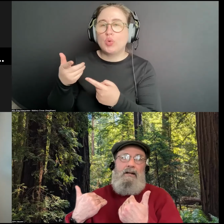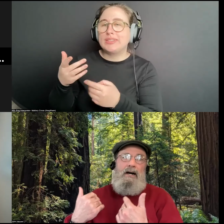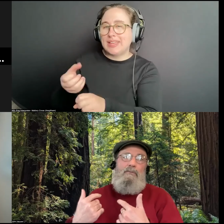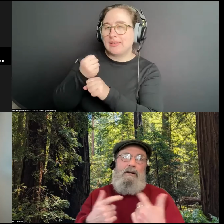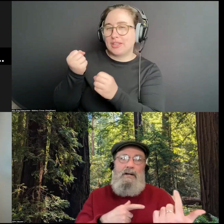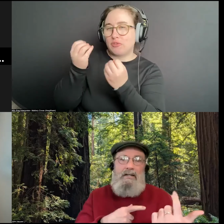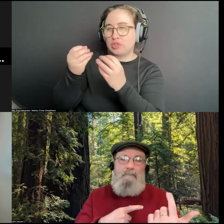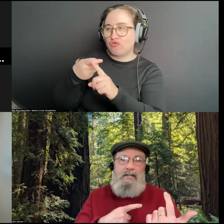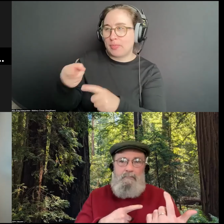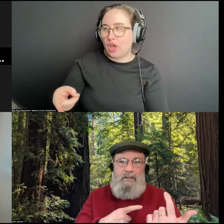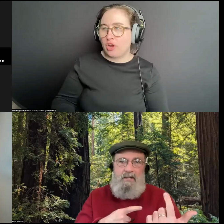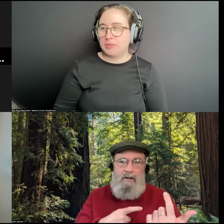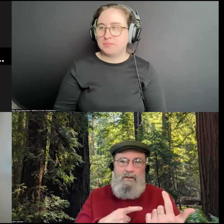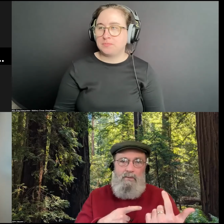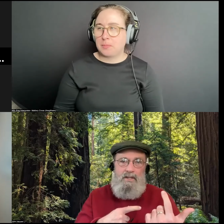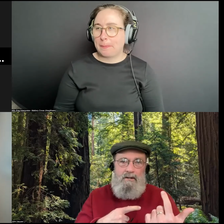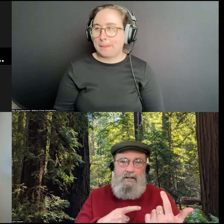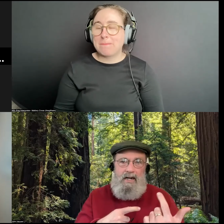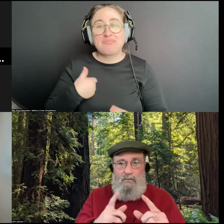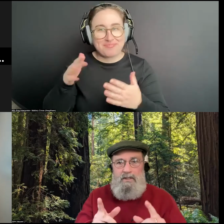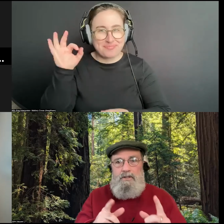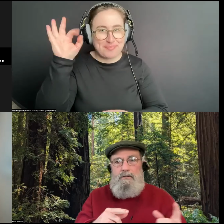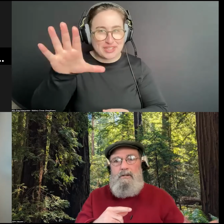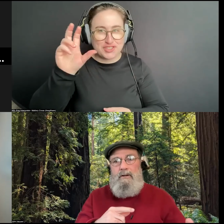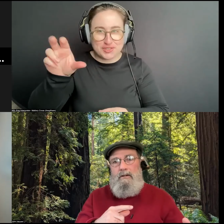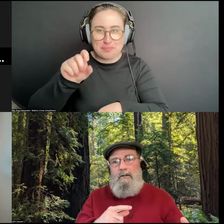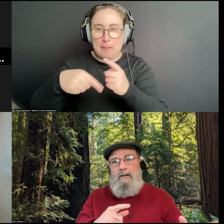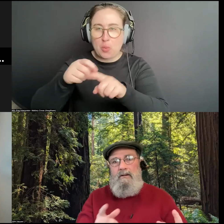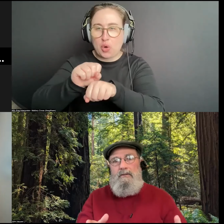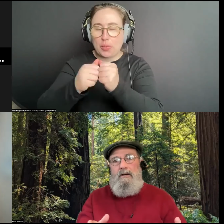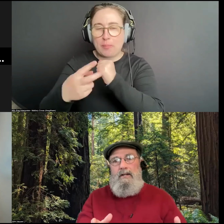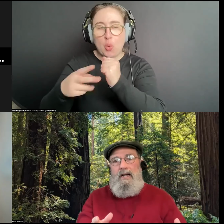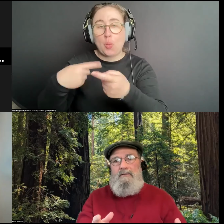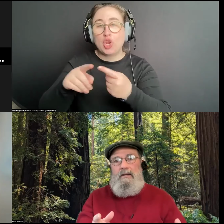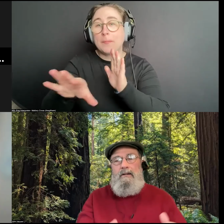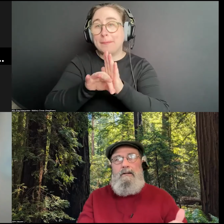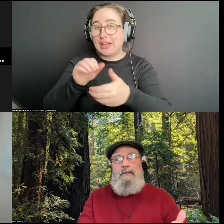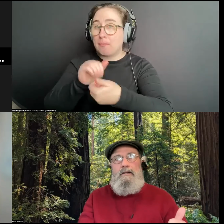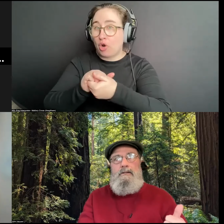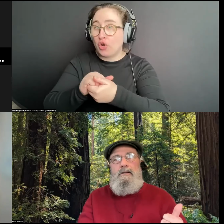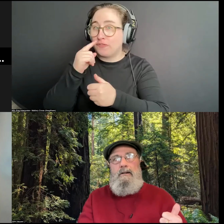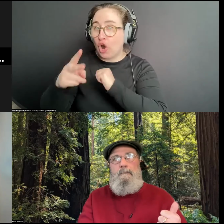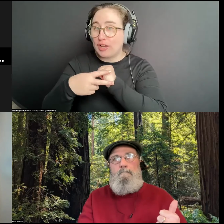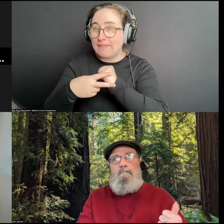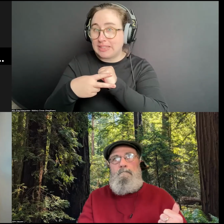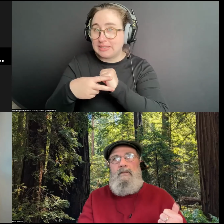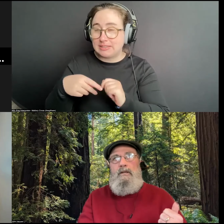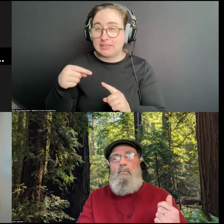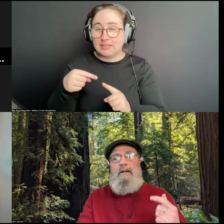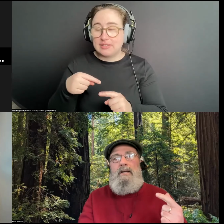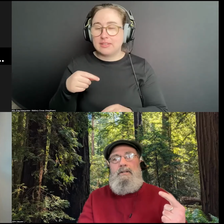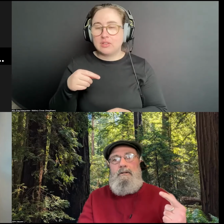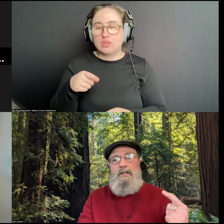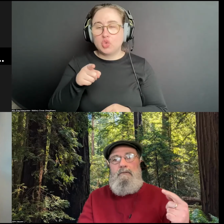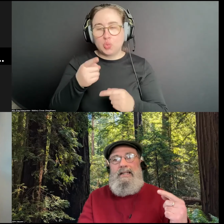that. I want to wind up making a pitch about working with the archive. When you choose a partner for archiving, there's you